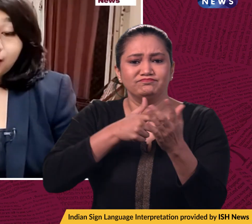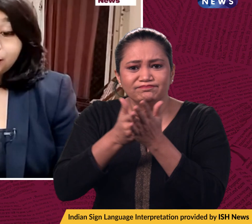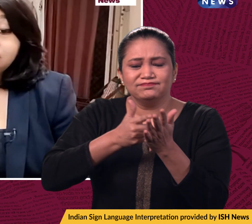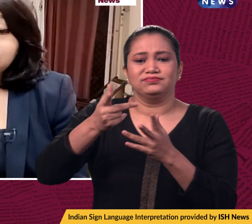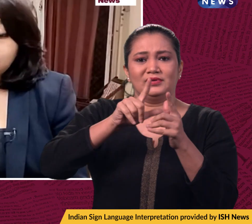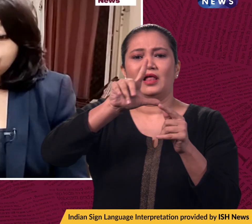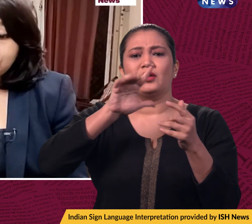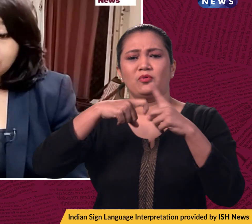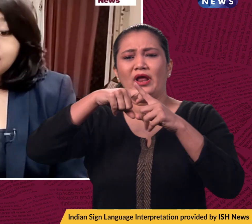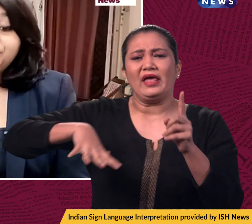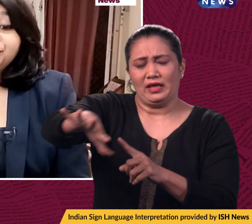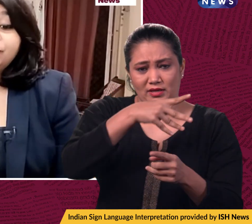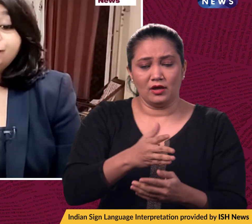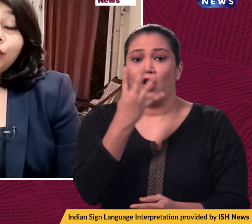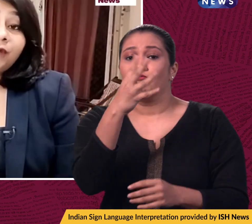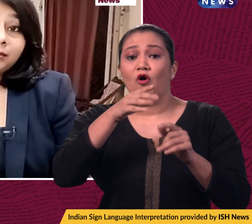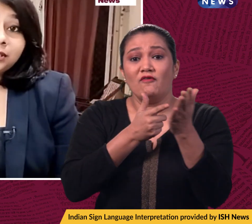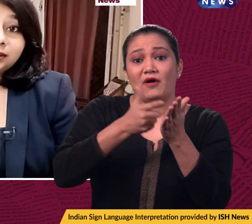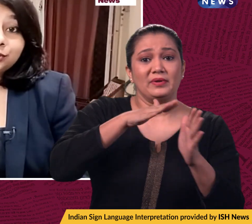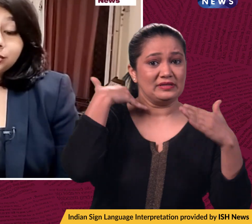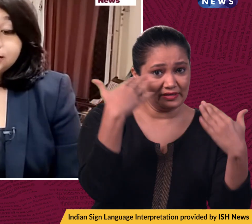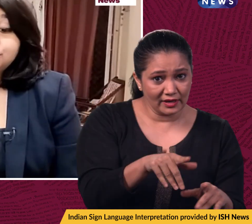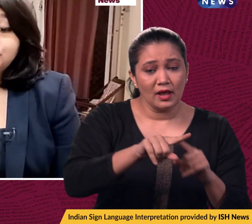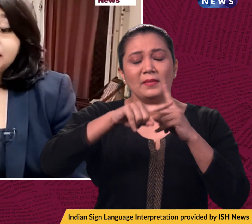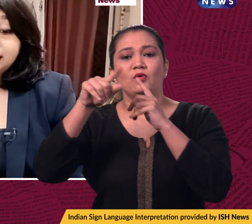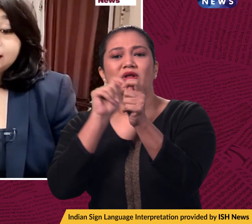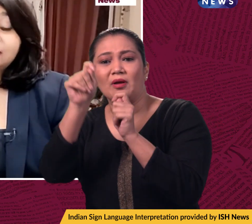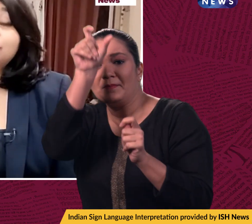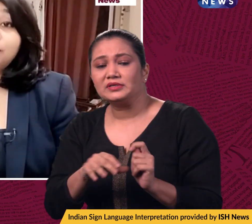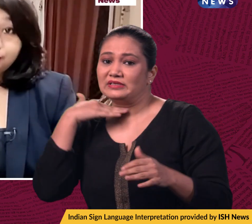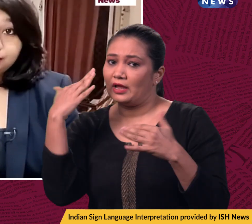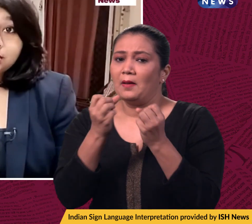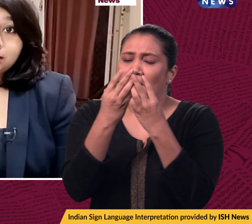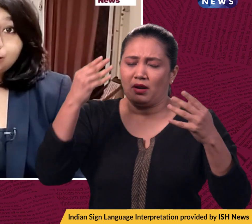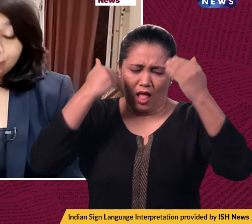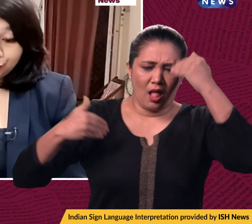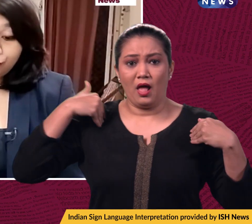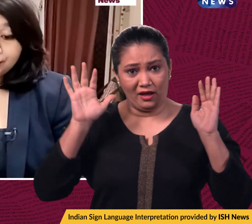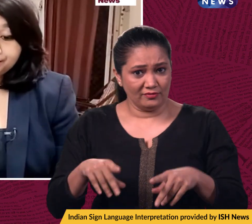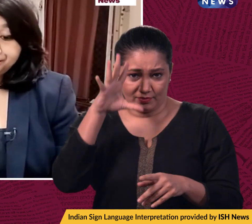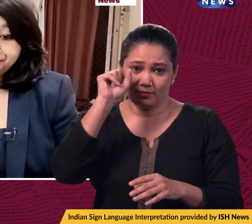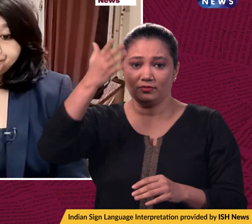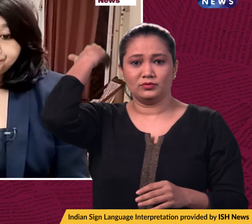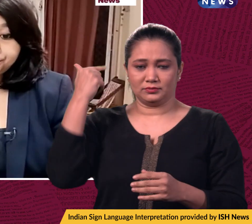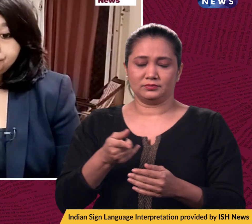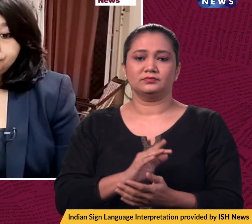protesting farmers in Lakhimpur Kheri. 4 farmers and a journalist were killed and several others were injured.